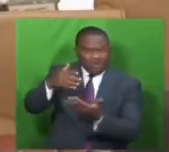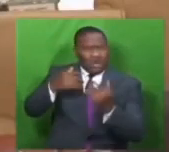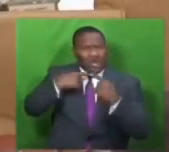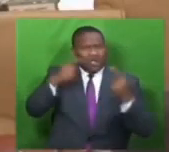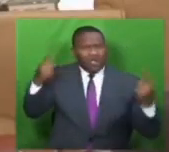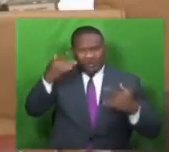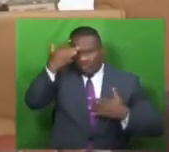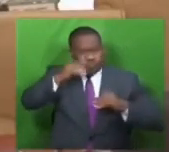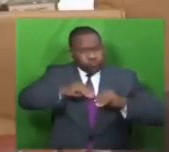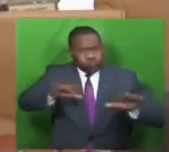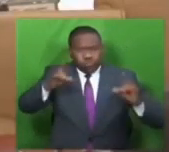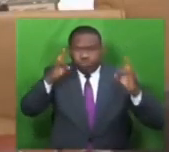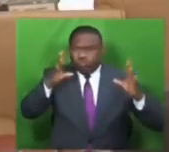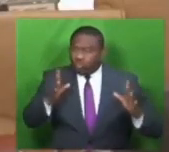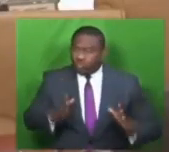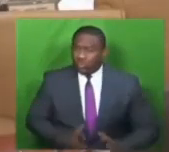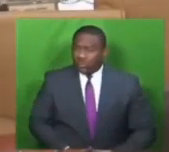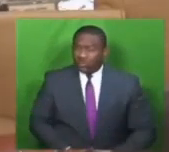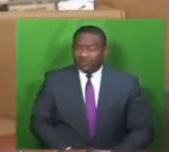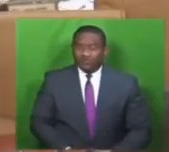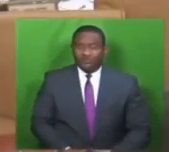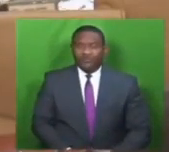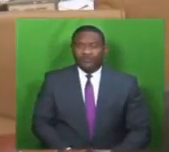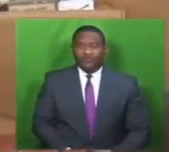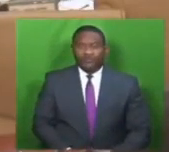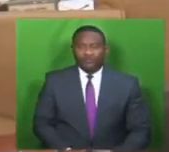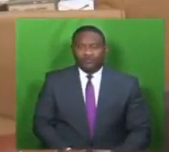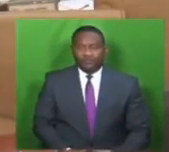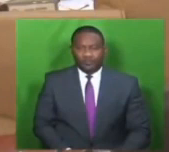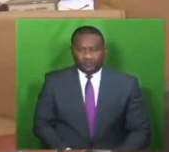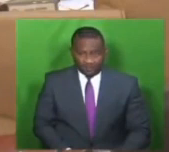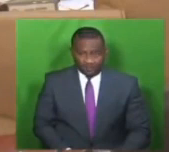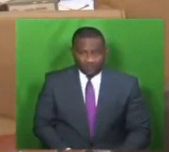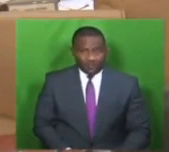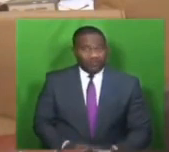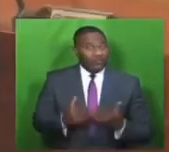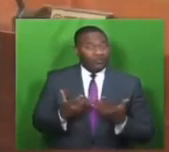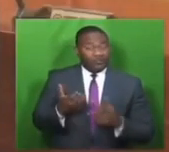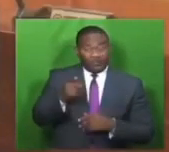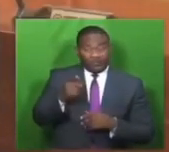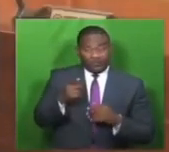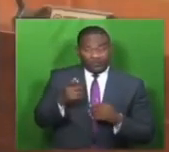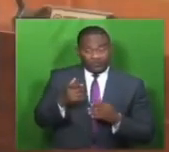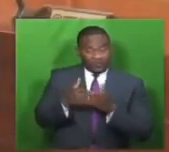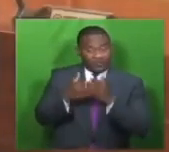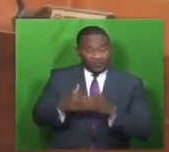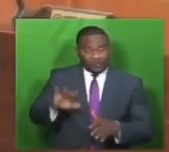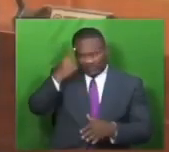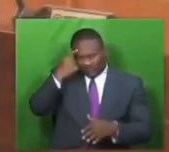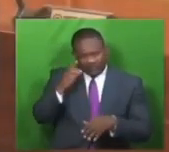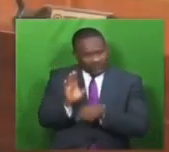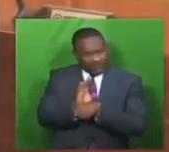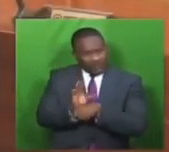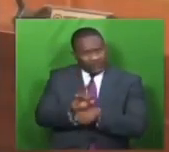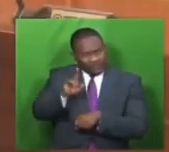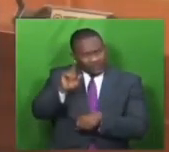Mr. Speaker, on my own accord, I want the leader of government business and the business committee to program the